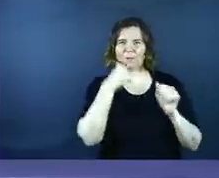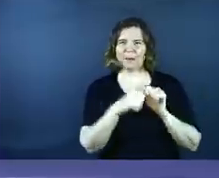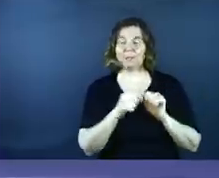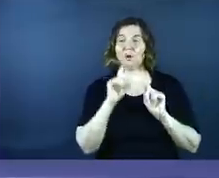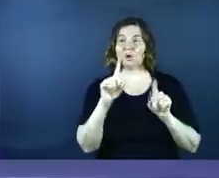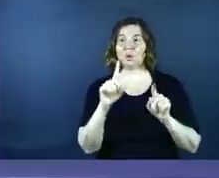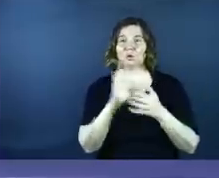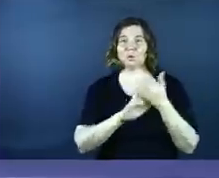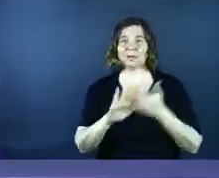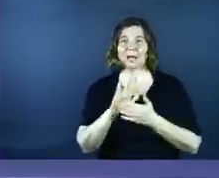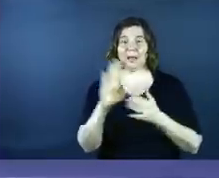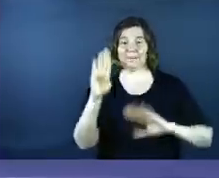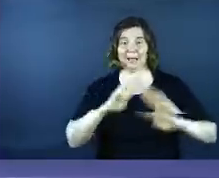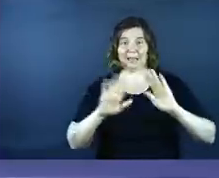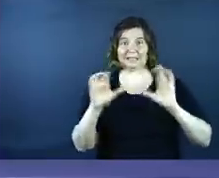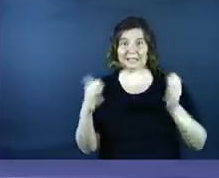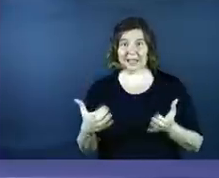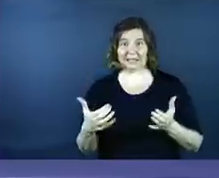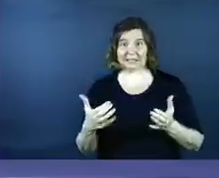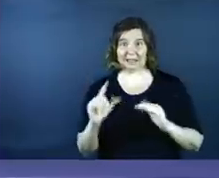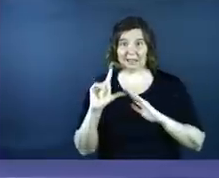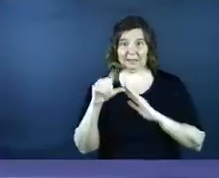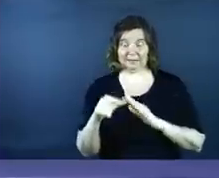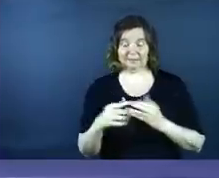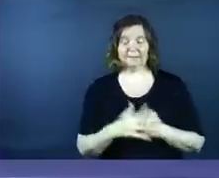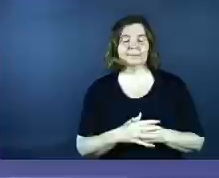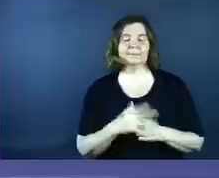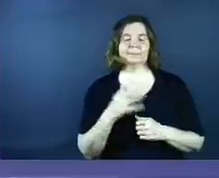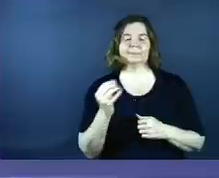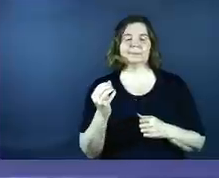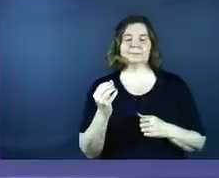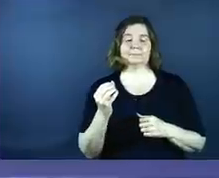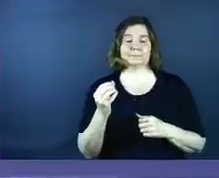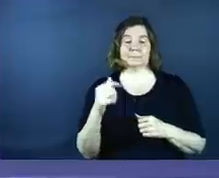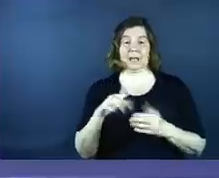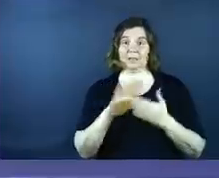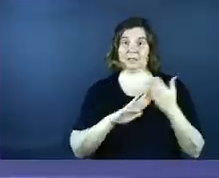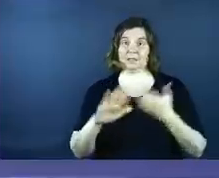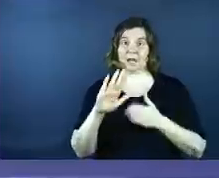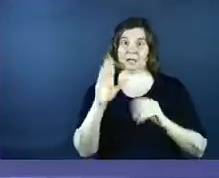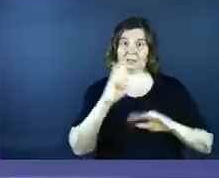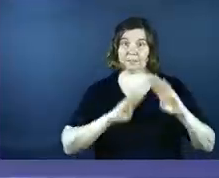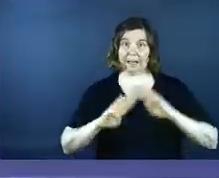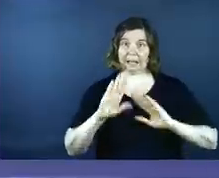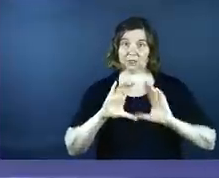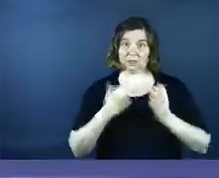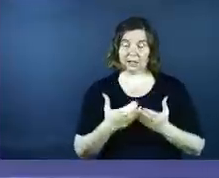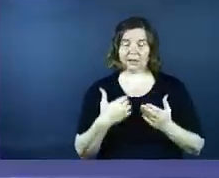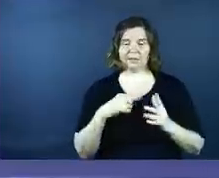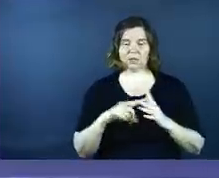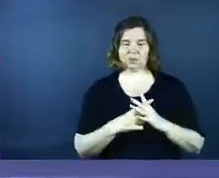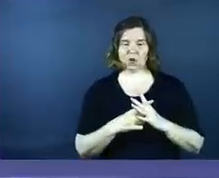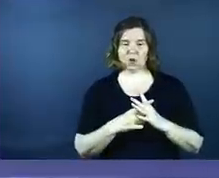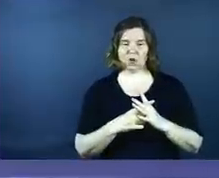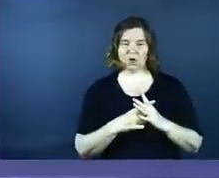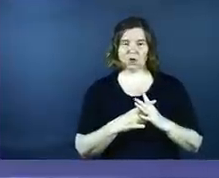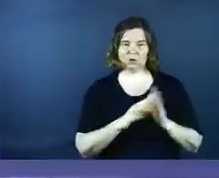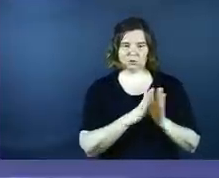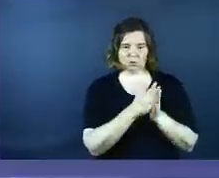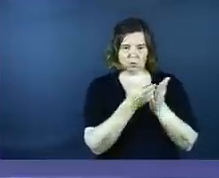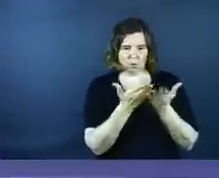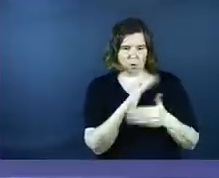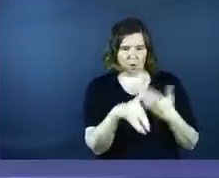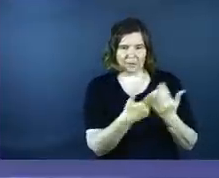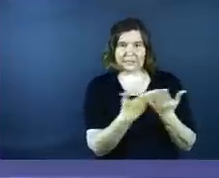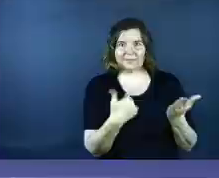going to a college biology class. And in this college biology class, they started to unfold all this